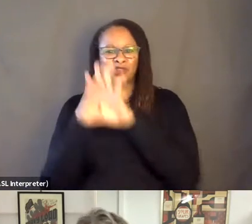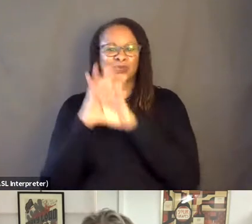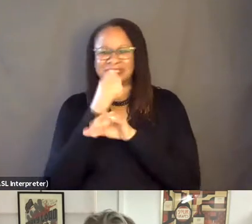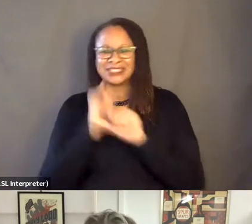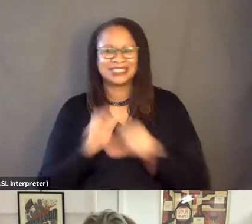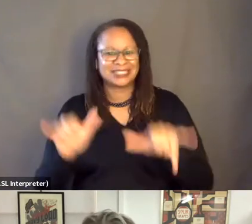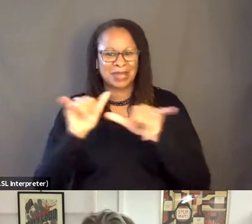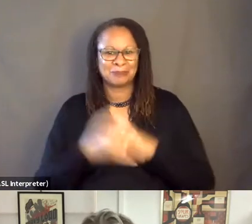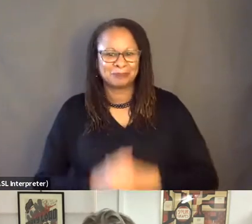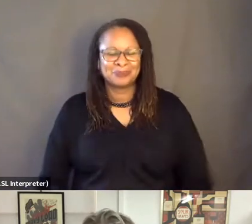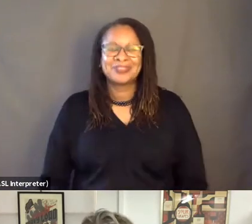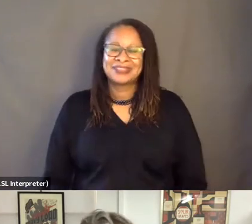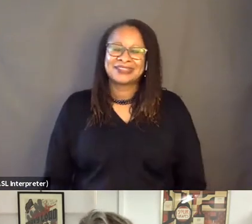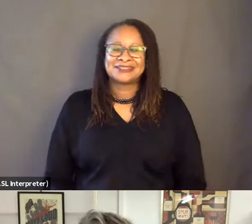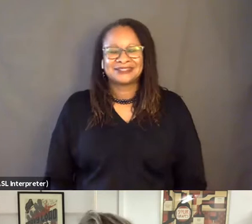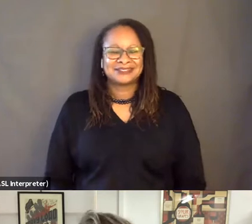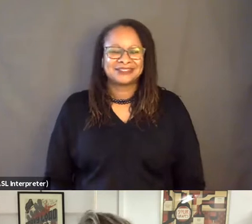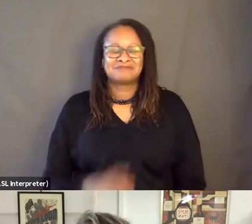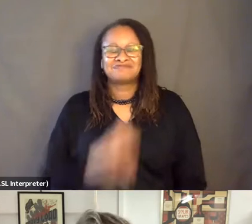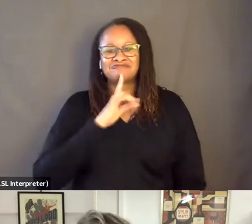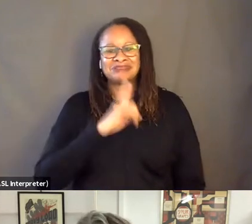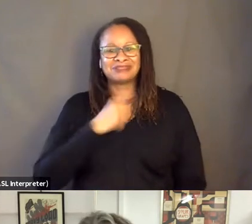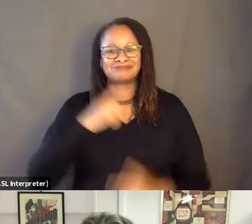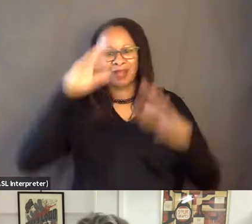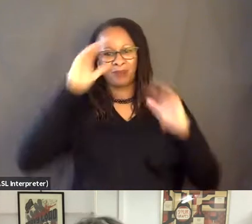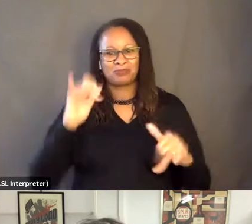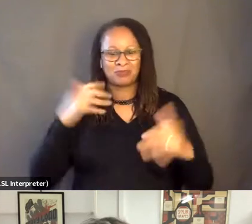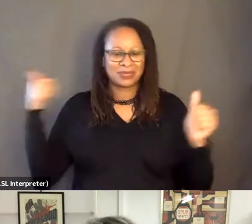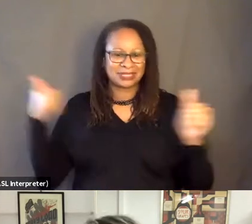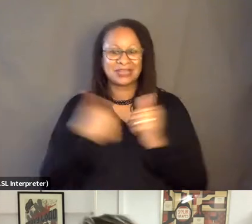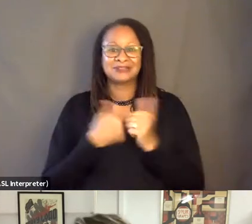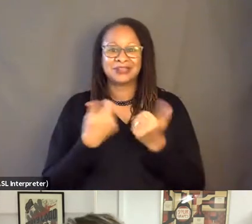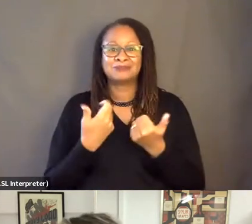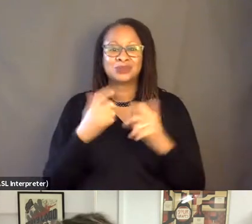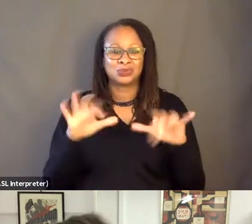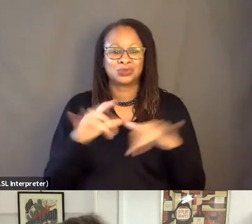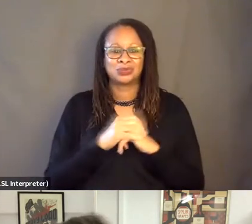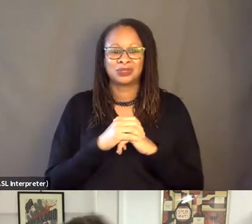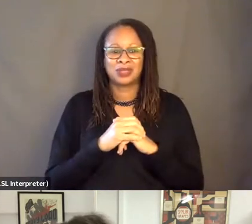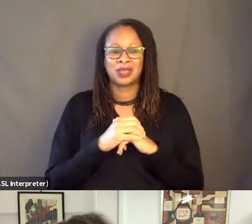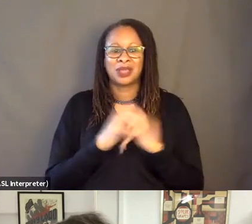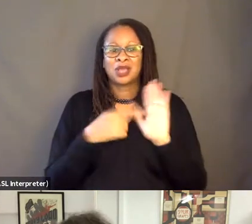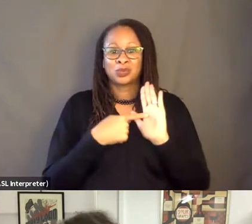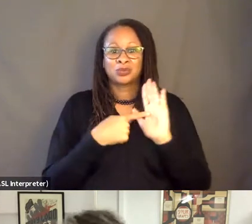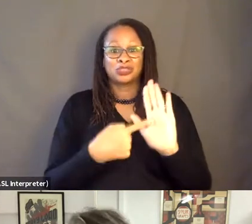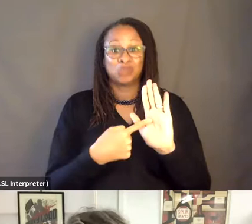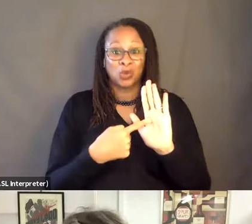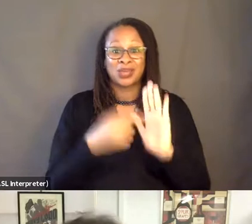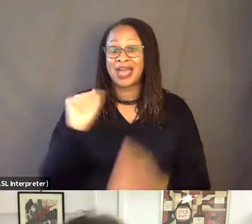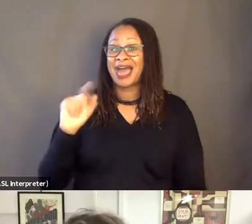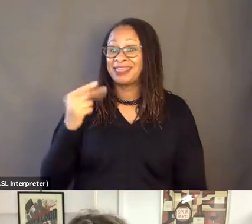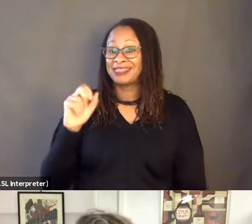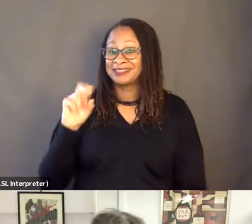And something that's kind of, yeah, I really hope we get a chance to do that. About 3 weeks ago, we showed the film at Athens Film Festival, and I went,